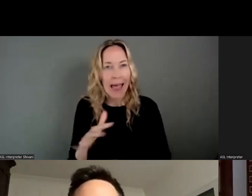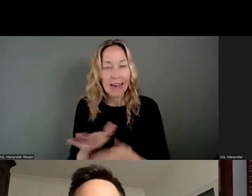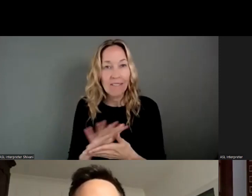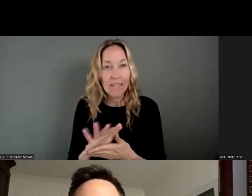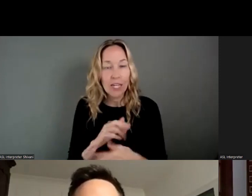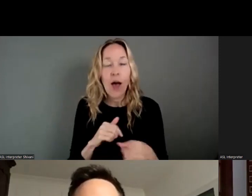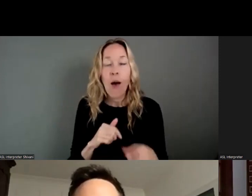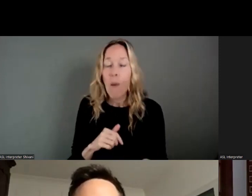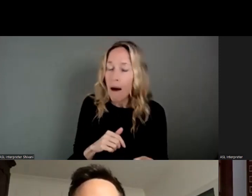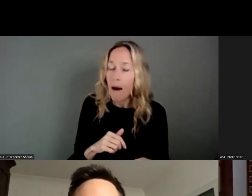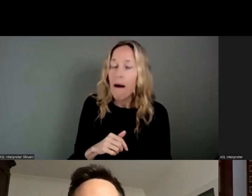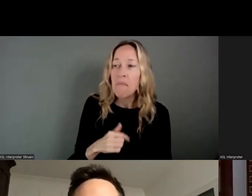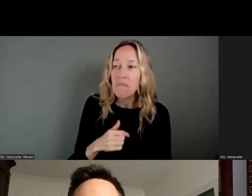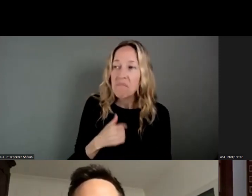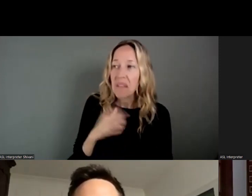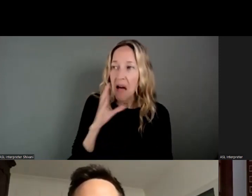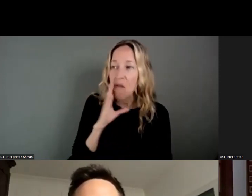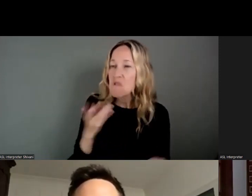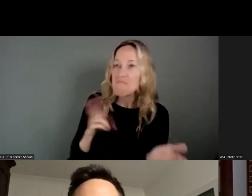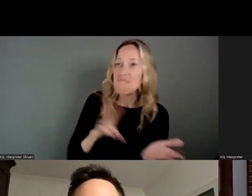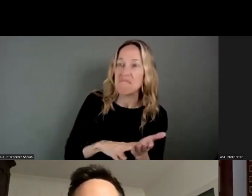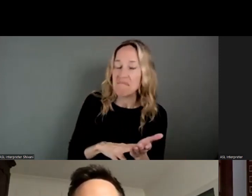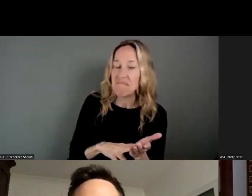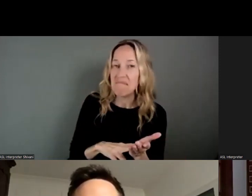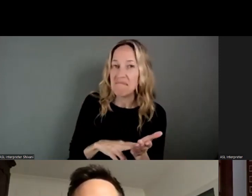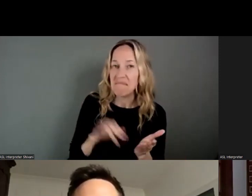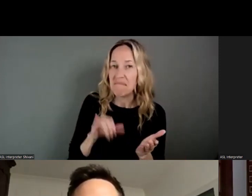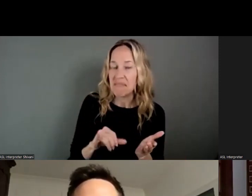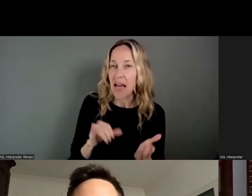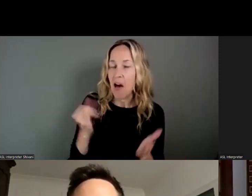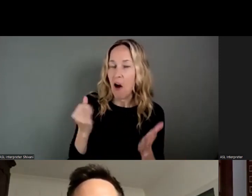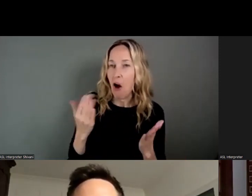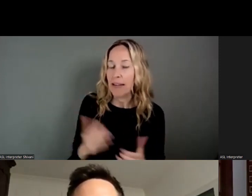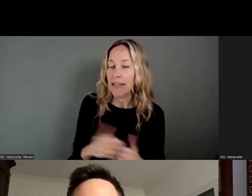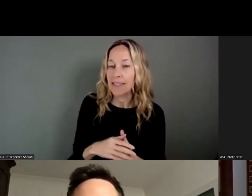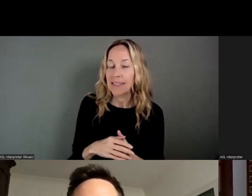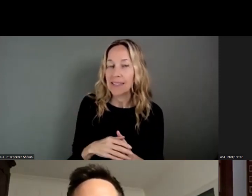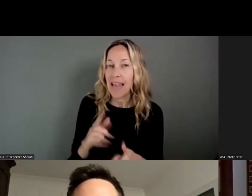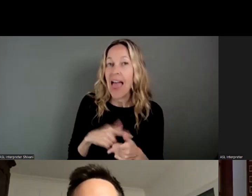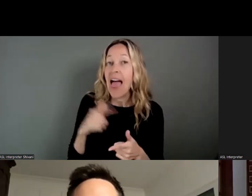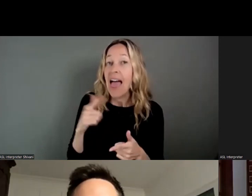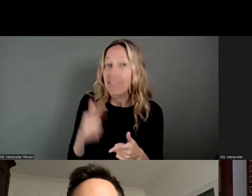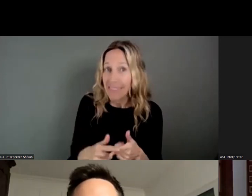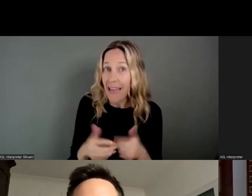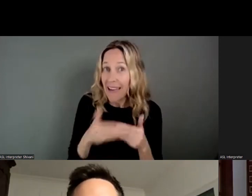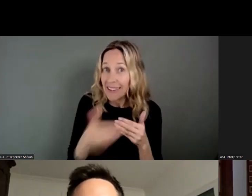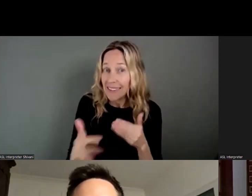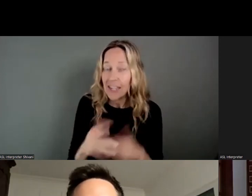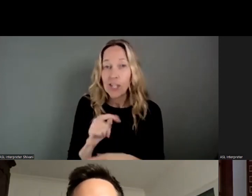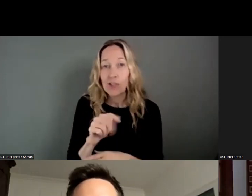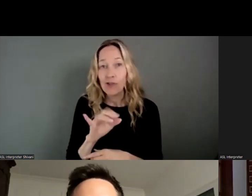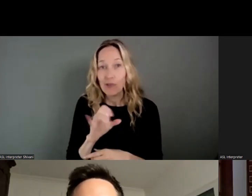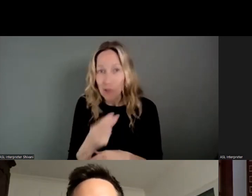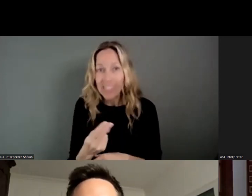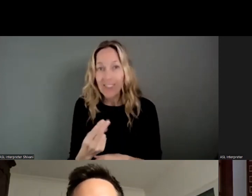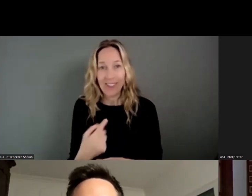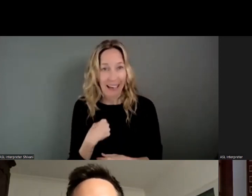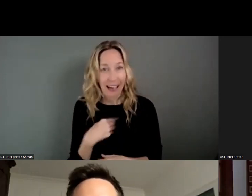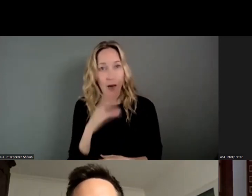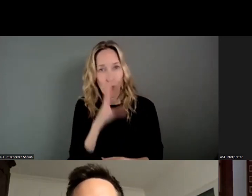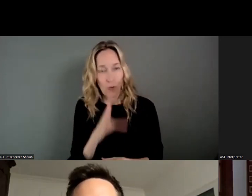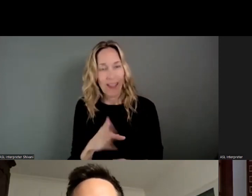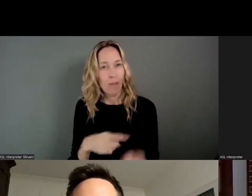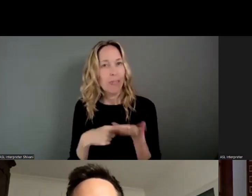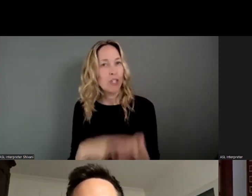this person onto my roster. And then Trish and I are talking, not the artist so much, but Trish and I are